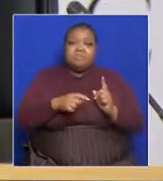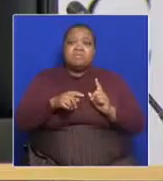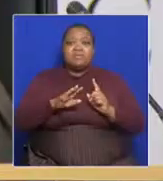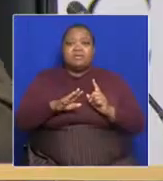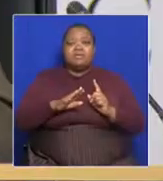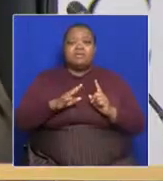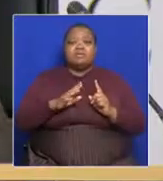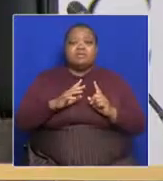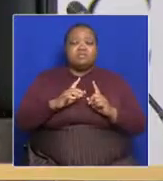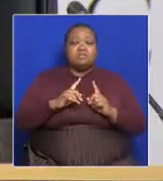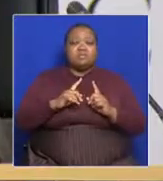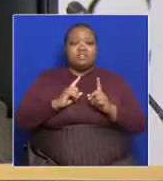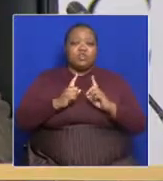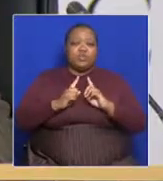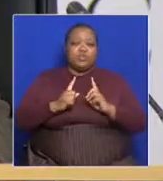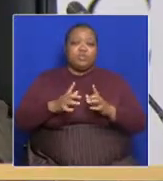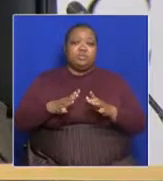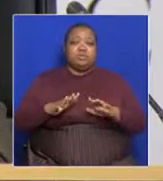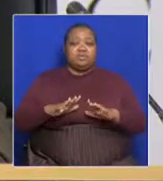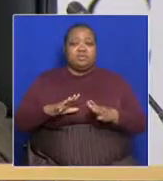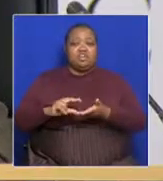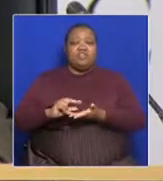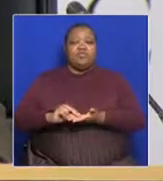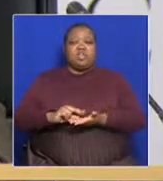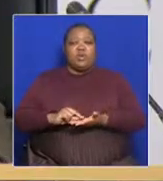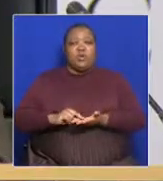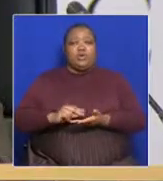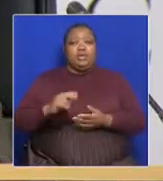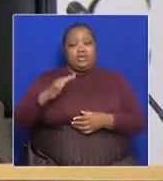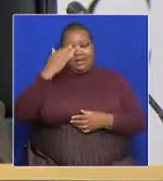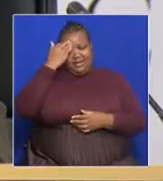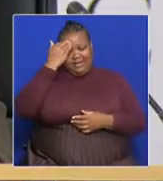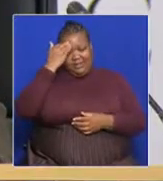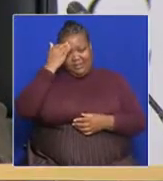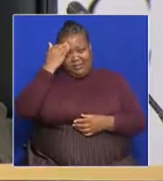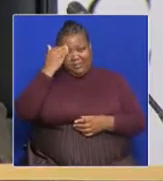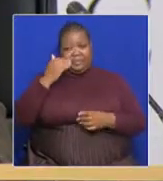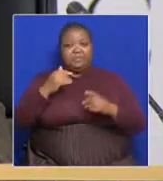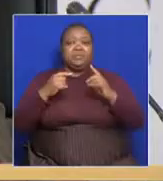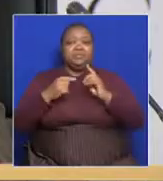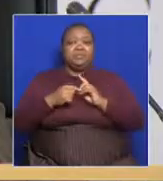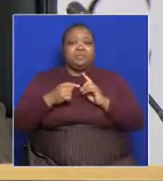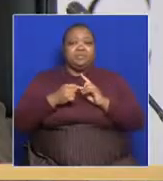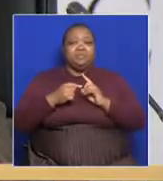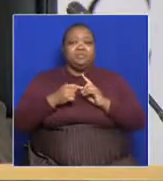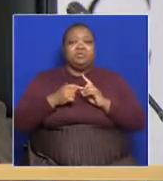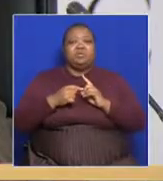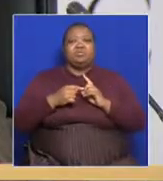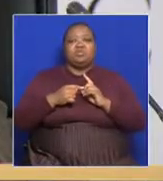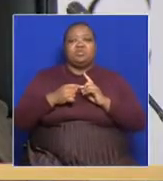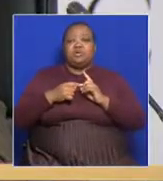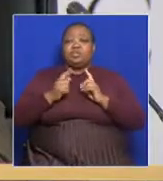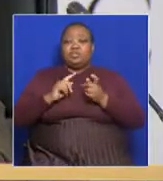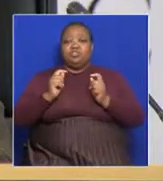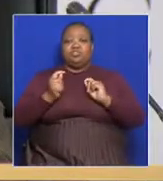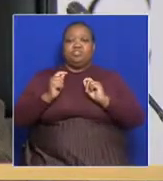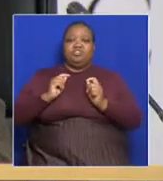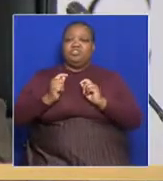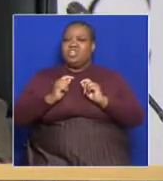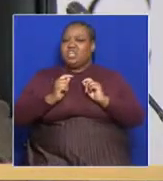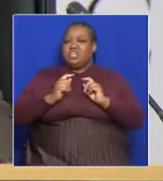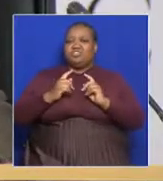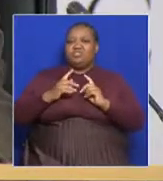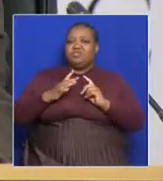and I know she was recording. I said, firstly, I'm not here to sway you or to change whatever statement you've given. I just want